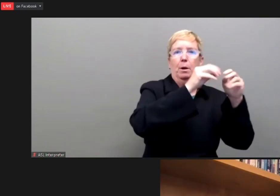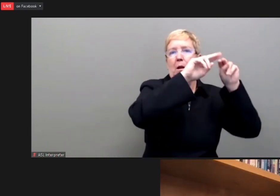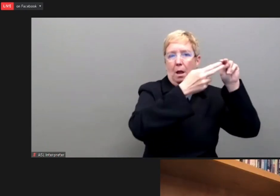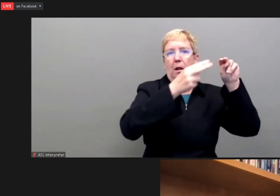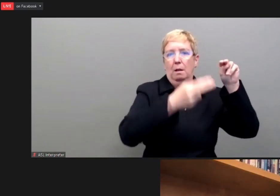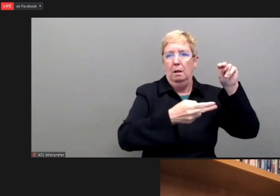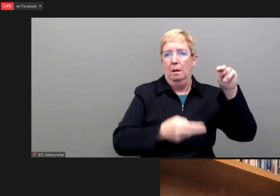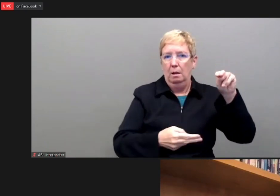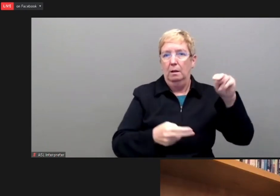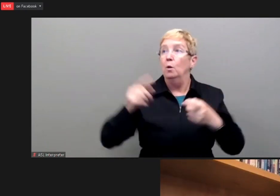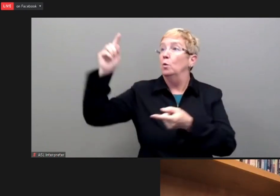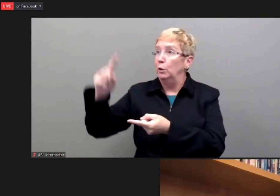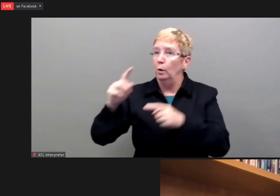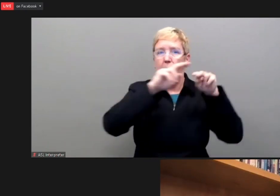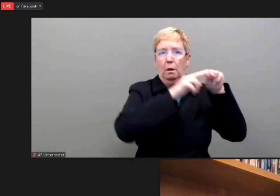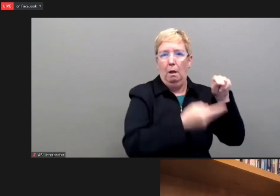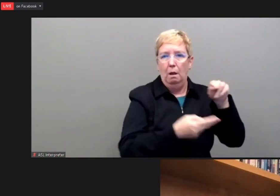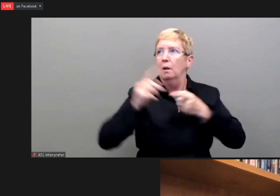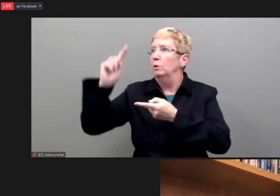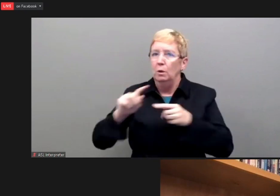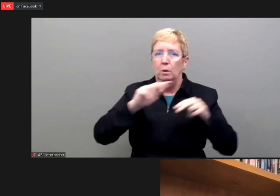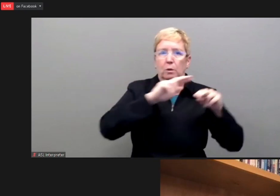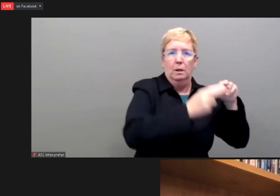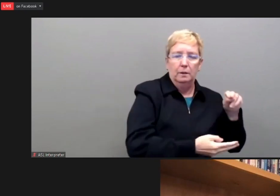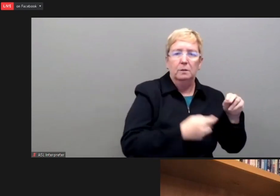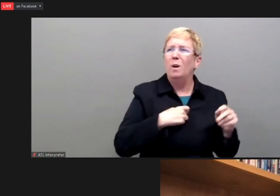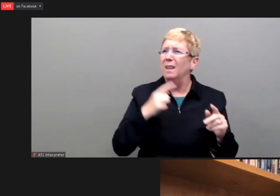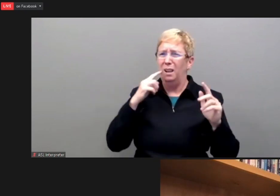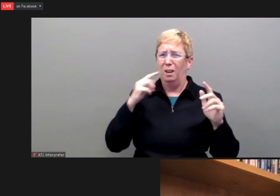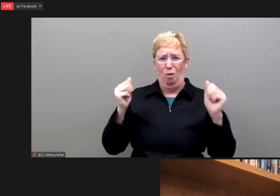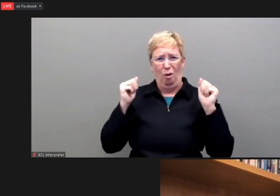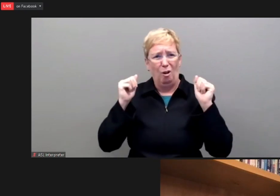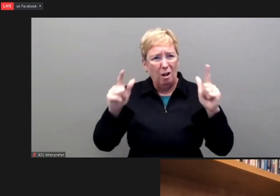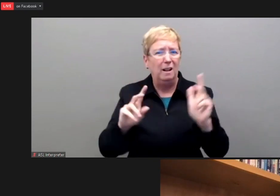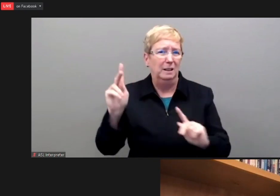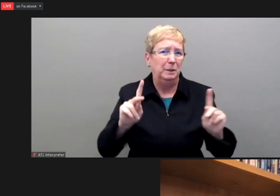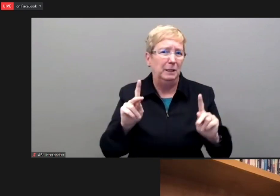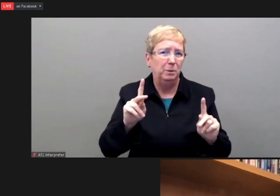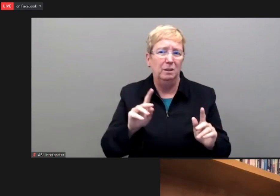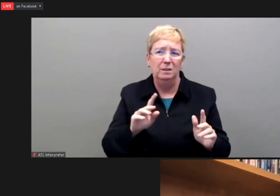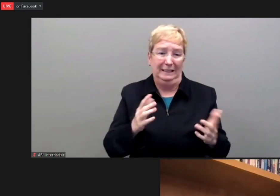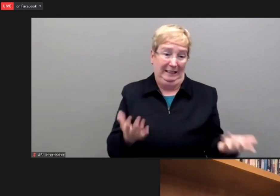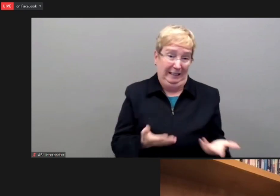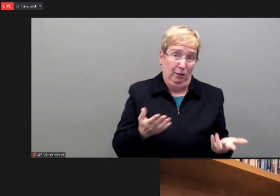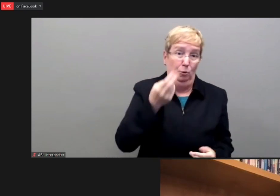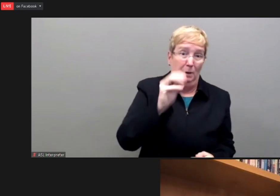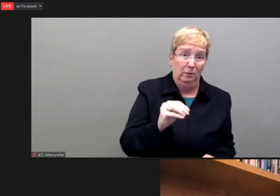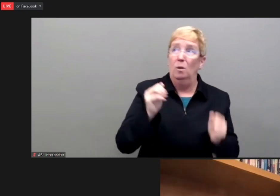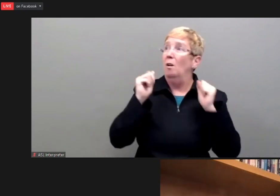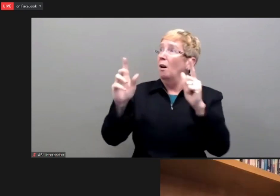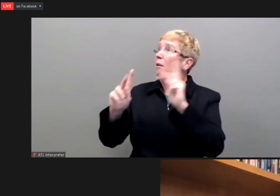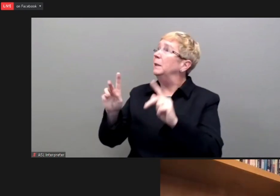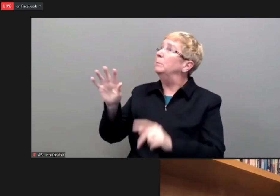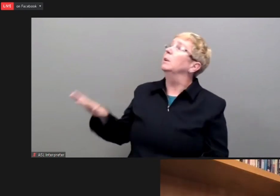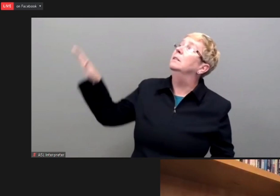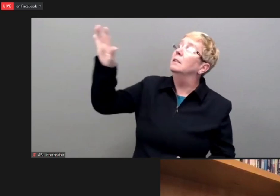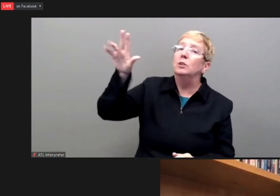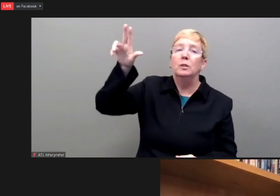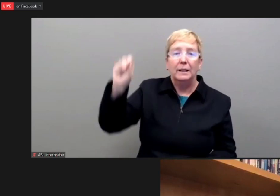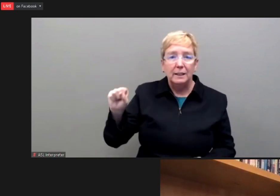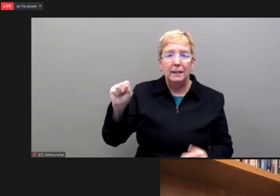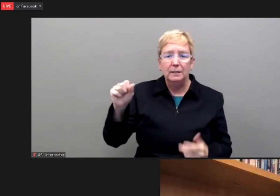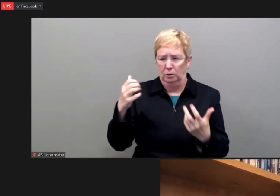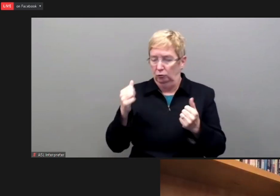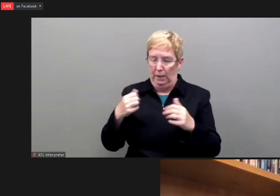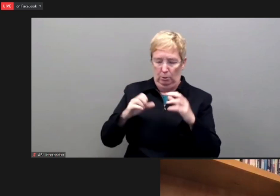And I think everyone in the state and everyone across the country is working on the most effective